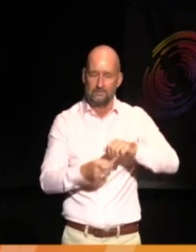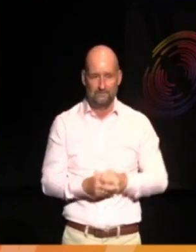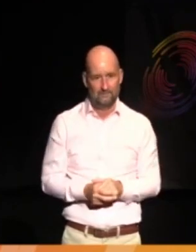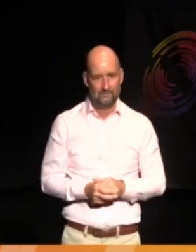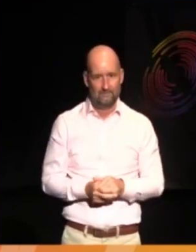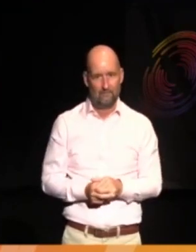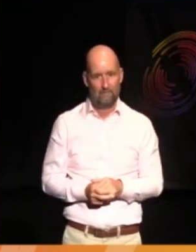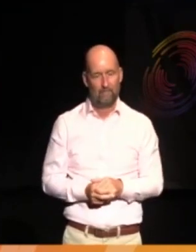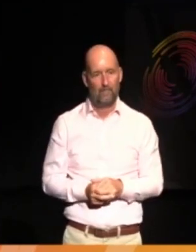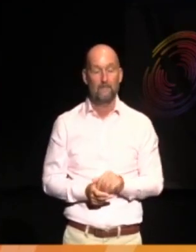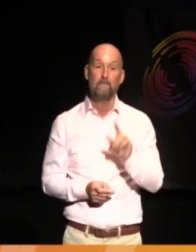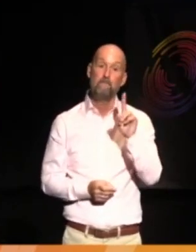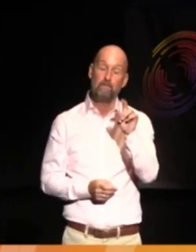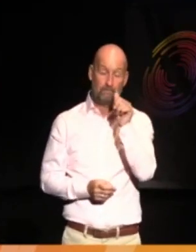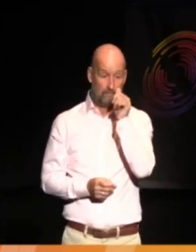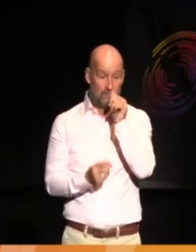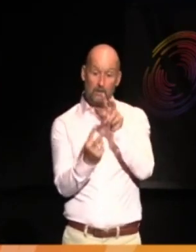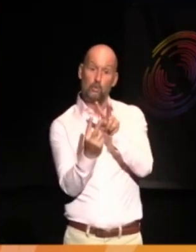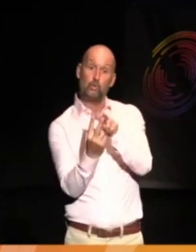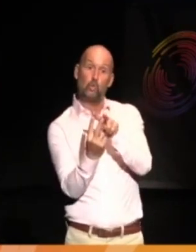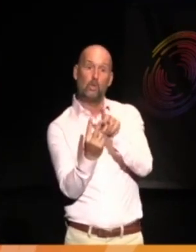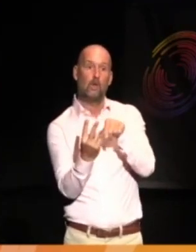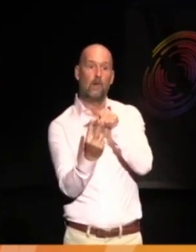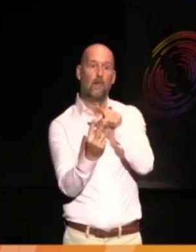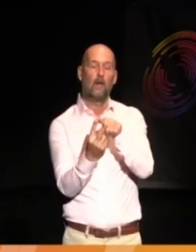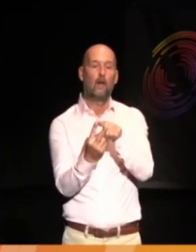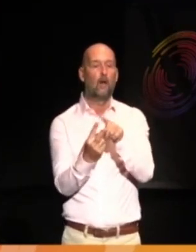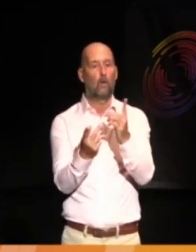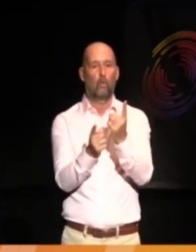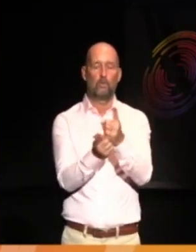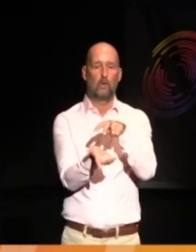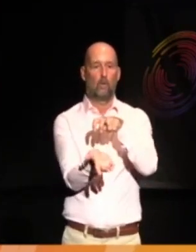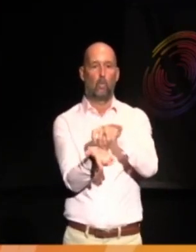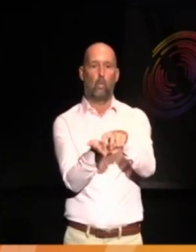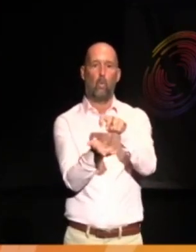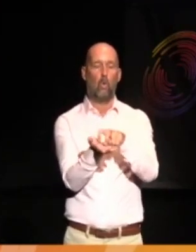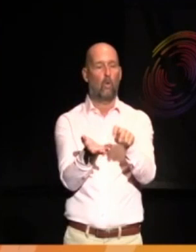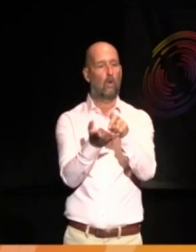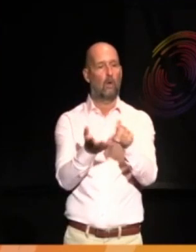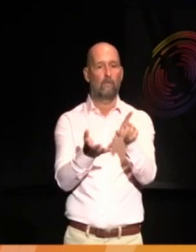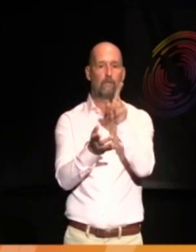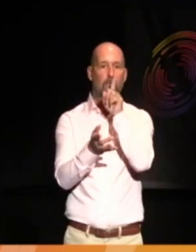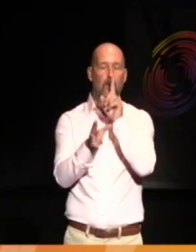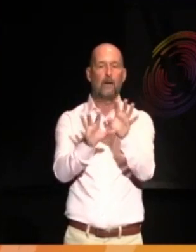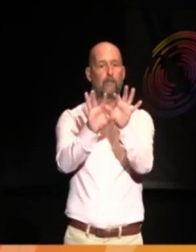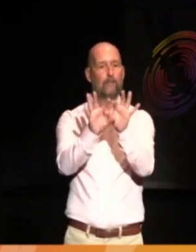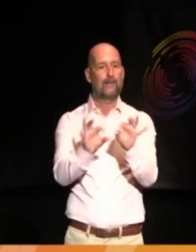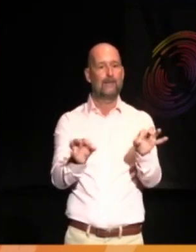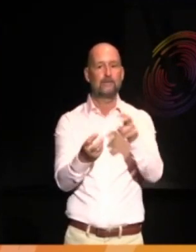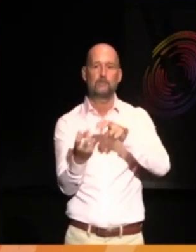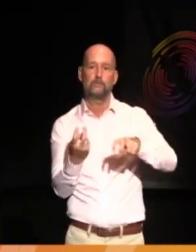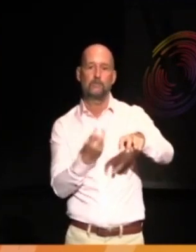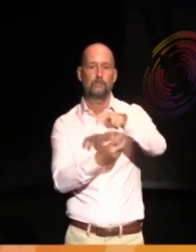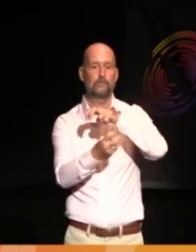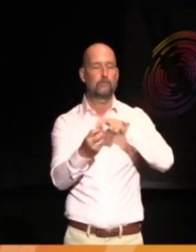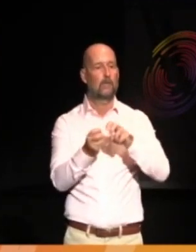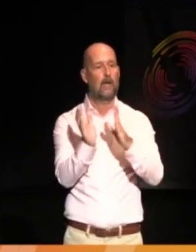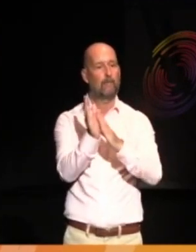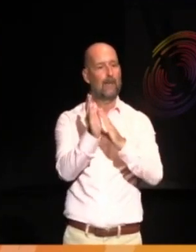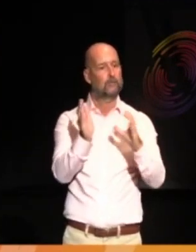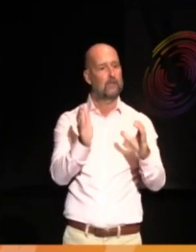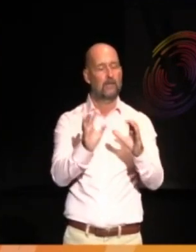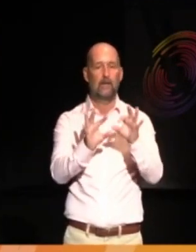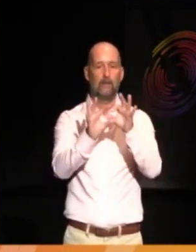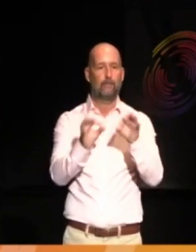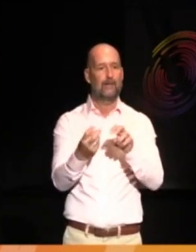There are a couple of things I want to draw your attention to. There's the Walk of Peace. If you want to go on a tour of Manchester's Peace Trail,